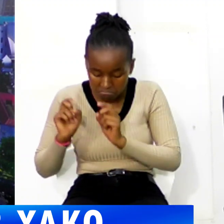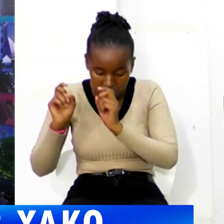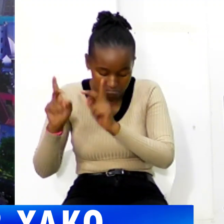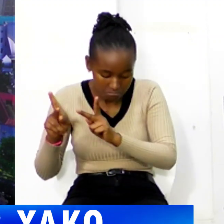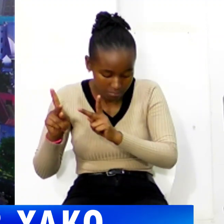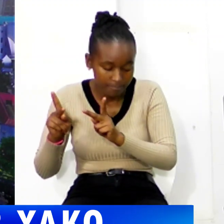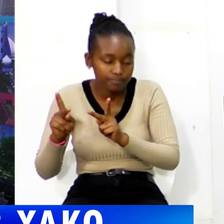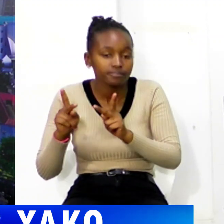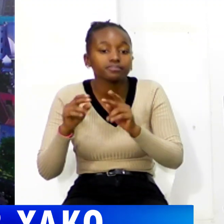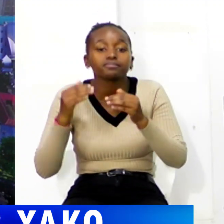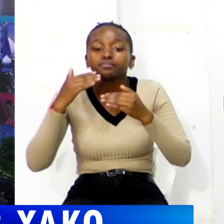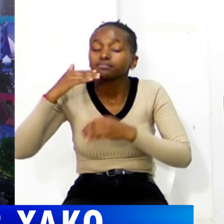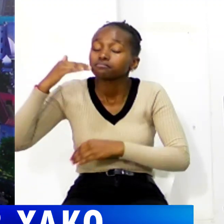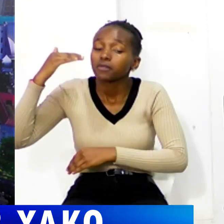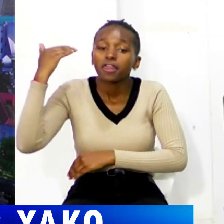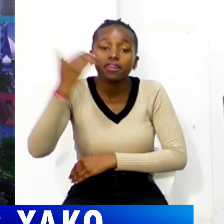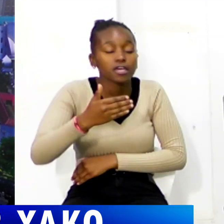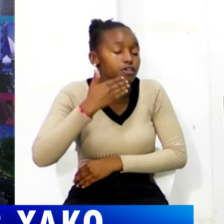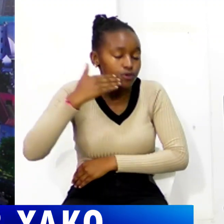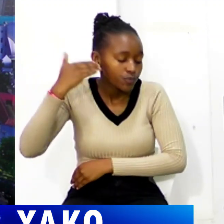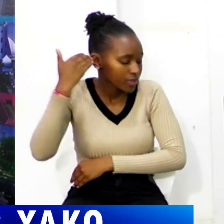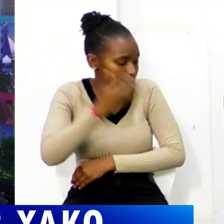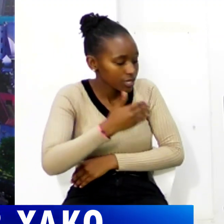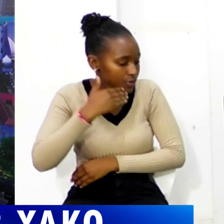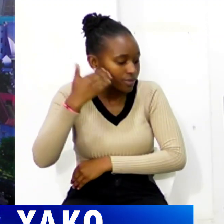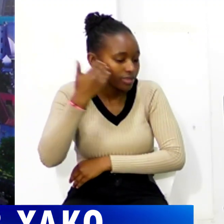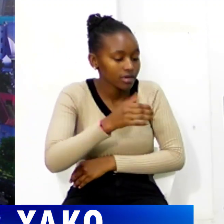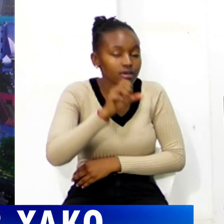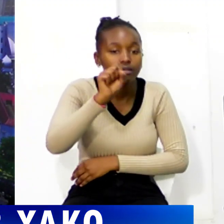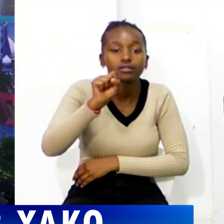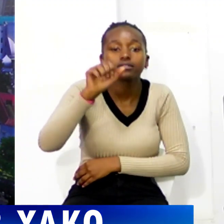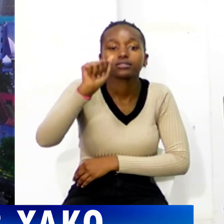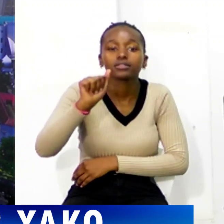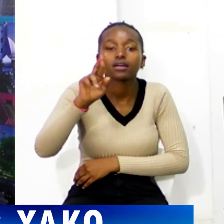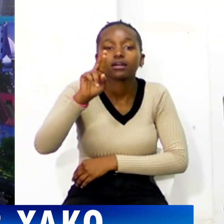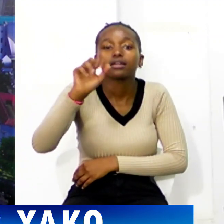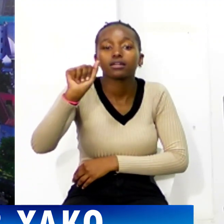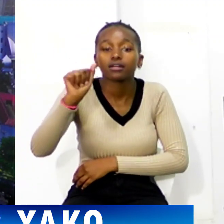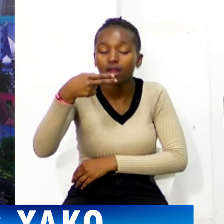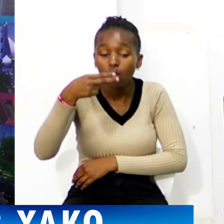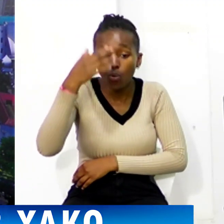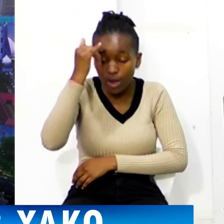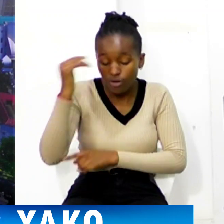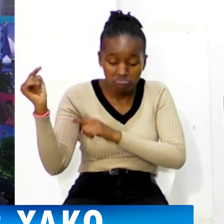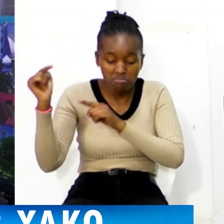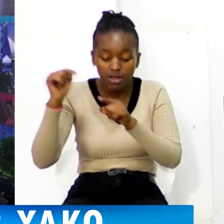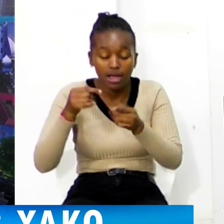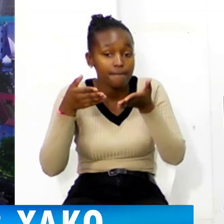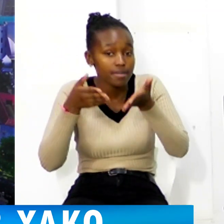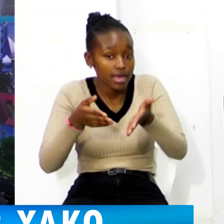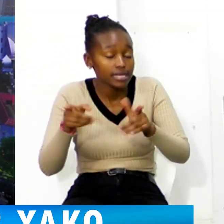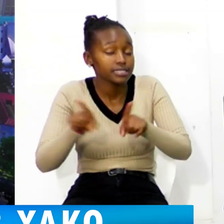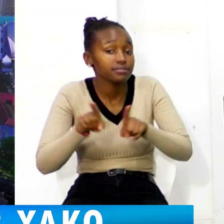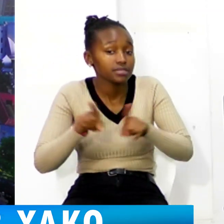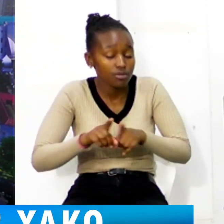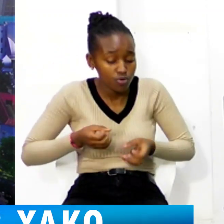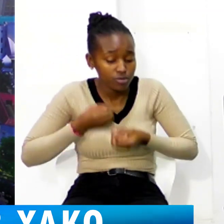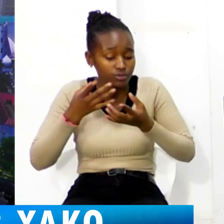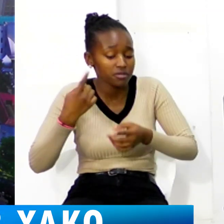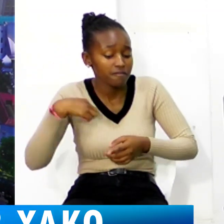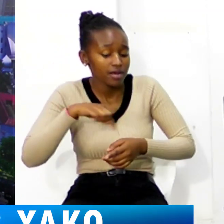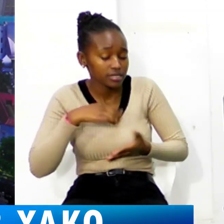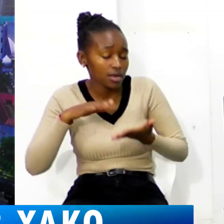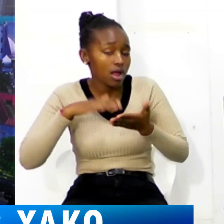Okay. Thank you so much, Sarah Wepukhulu, for coming to this